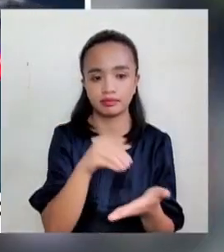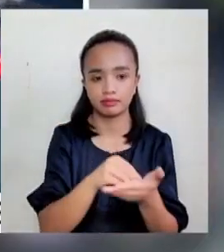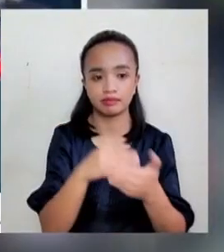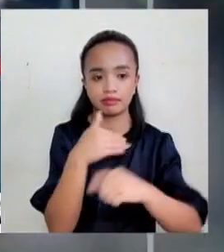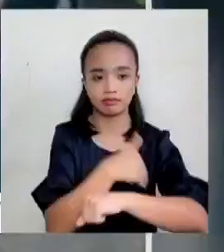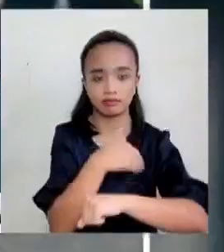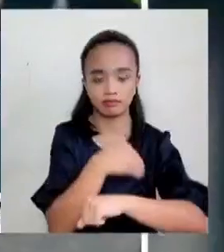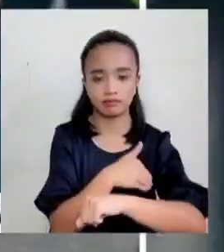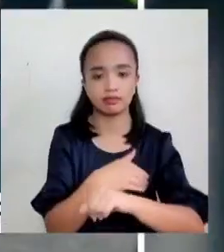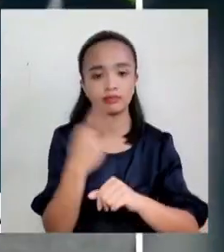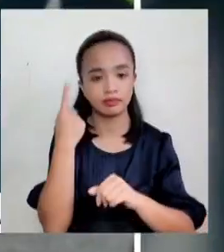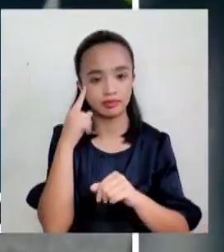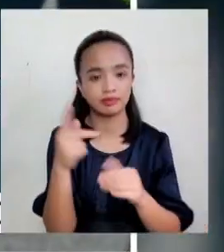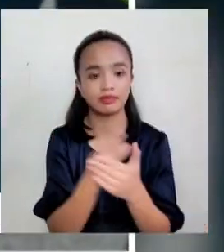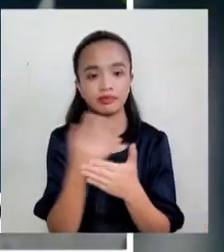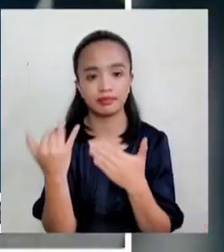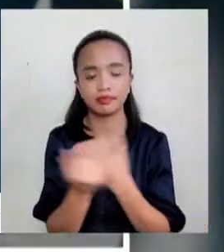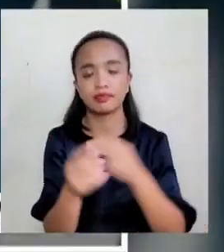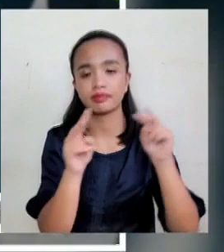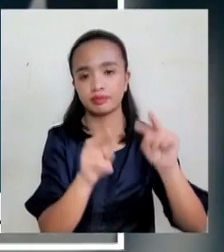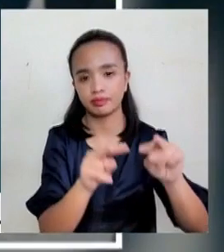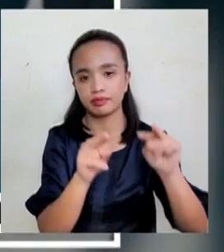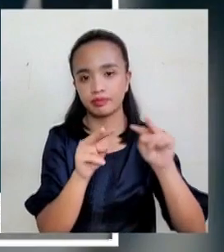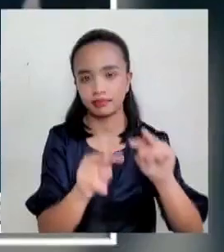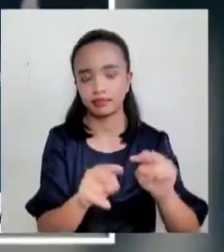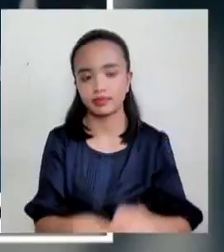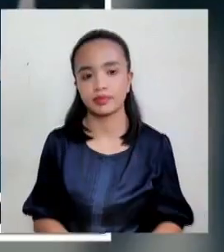modernization project and monitor the jeepney units.